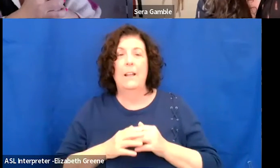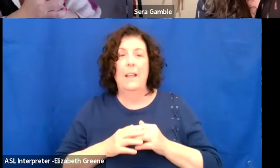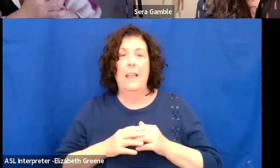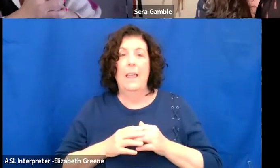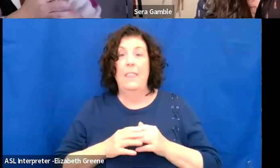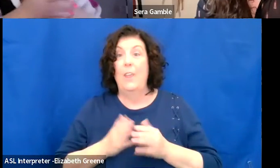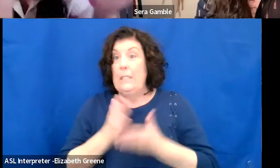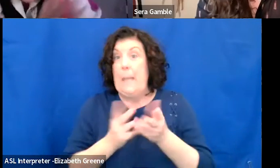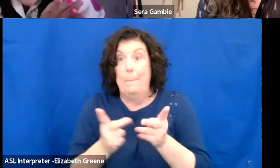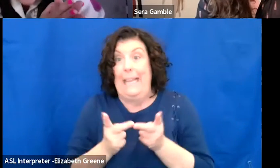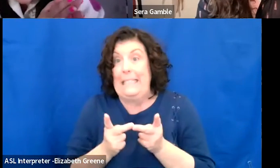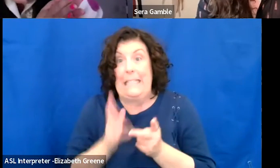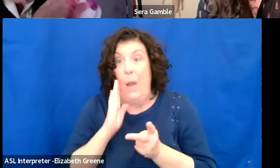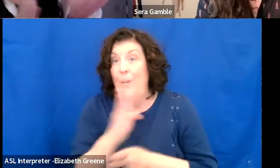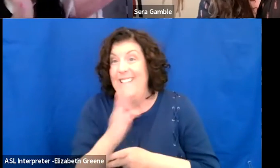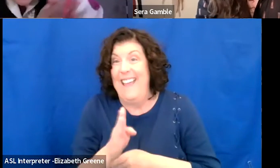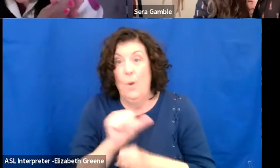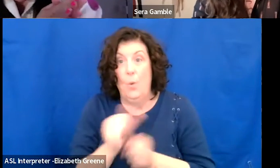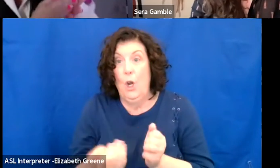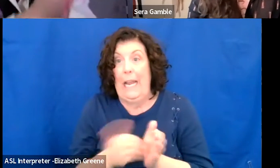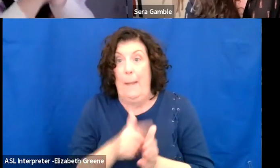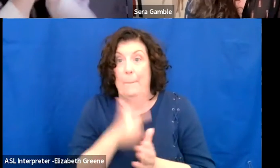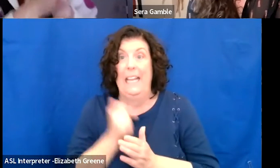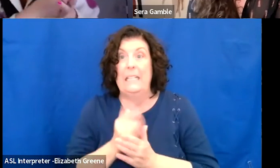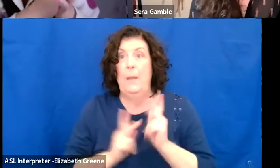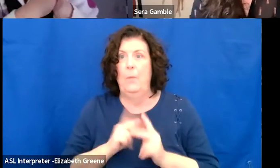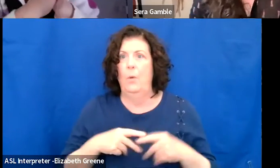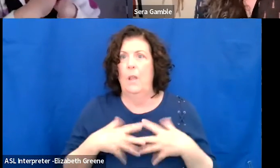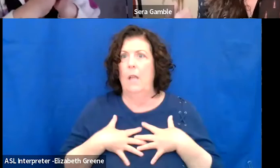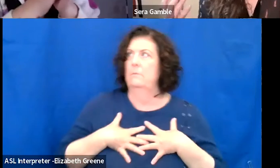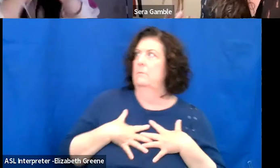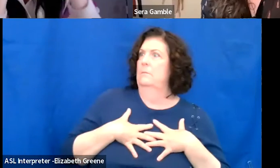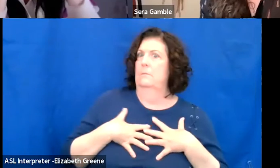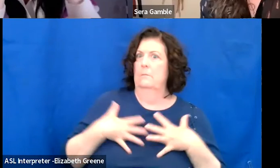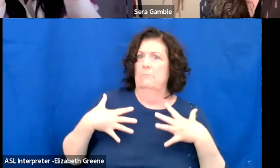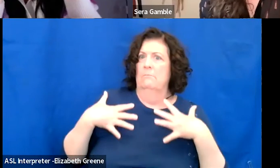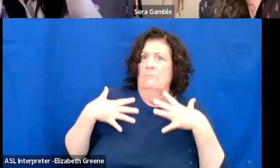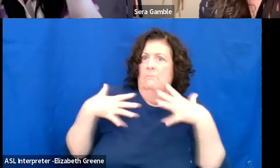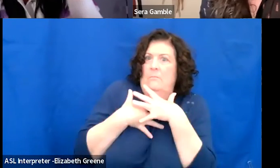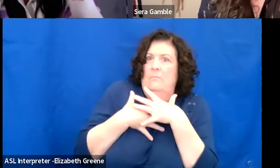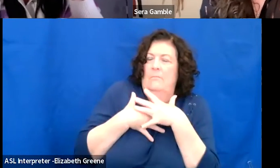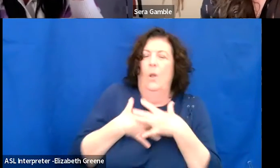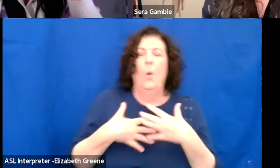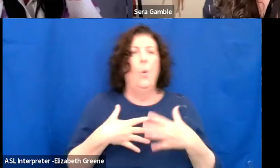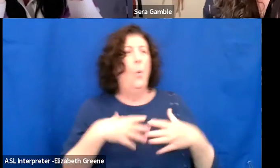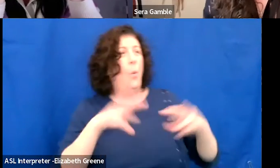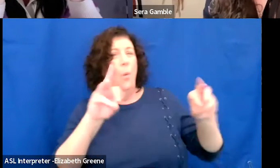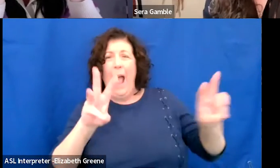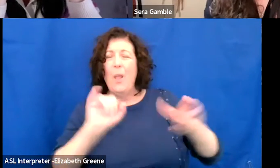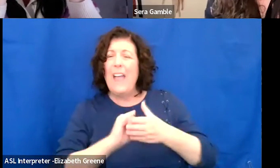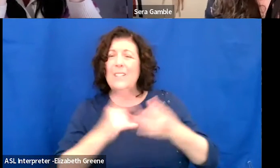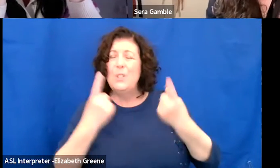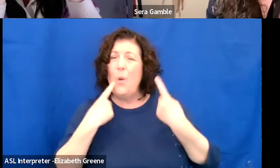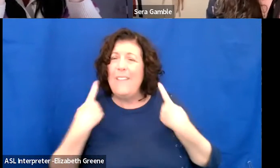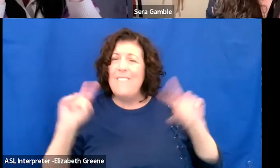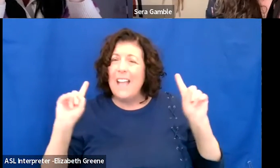never work again because I care about them doing that. But it was so effective. That's so